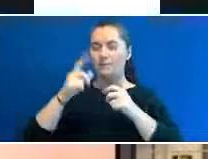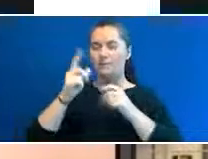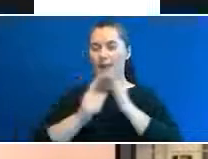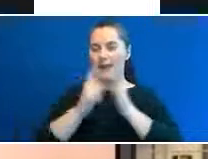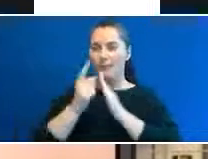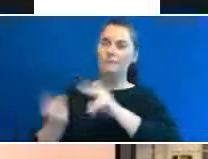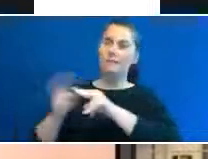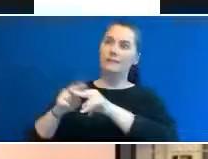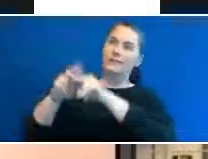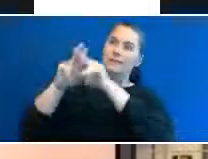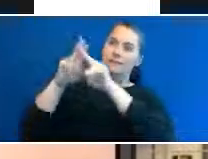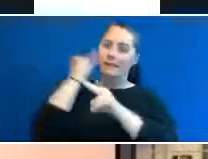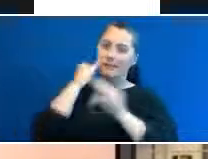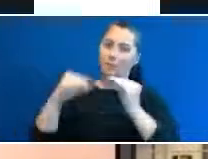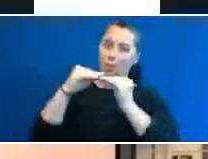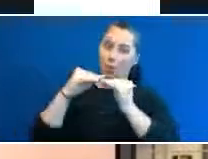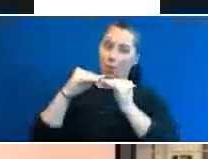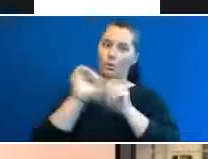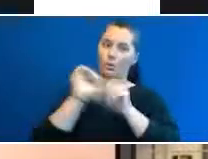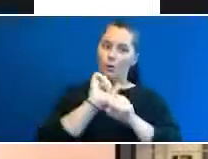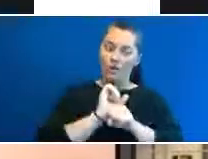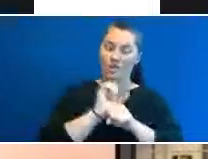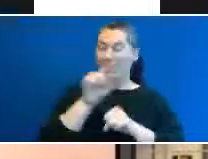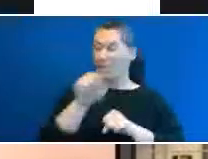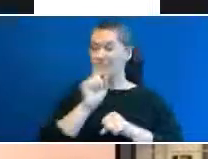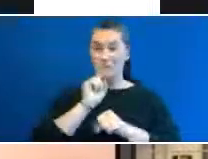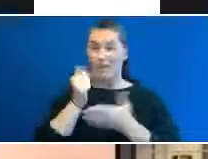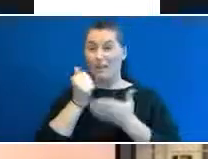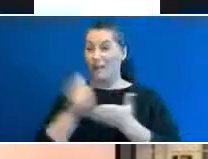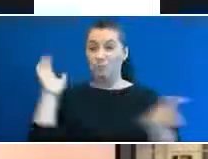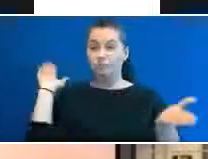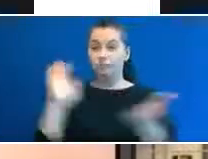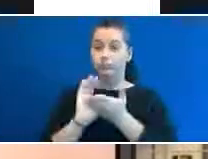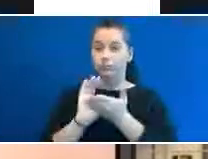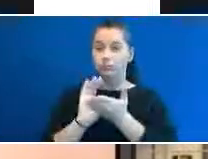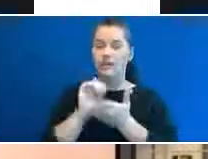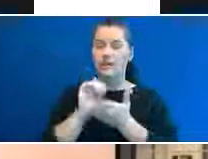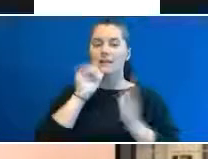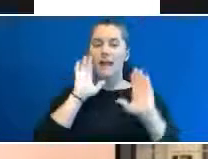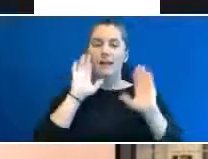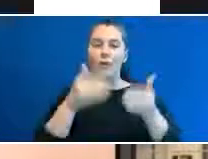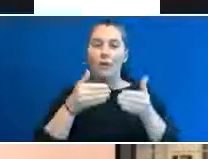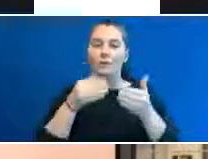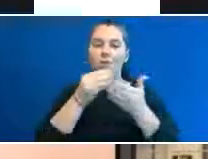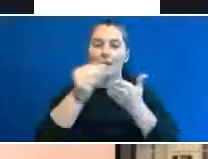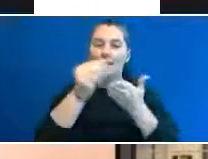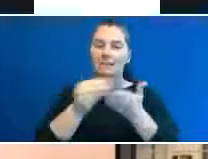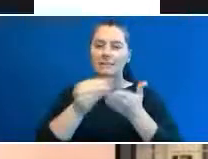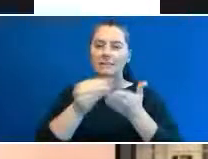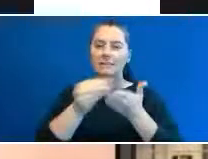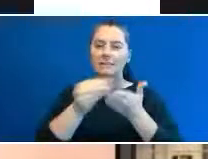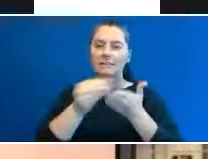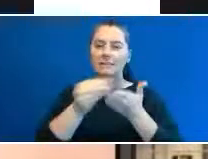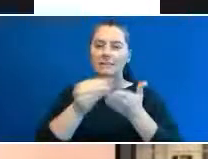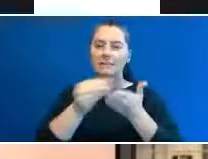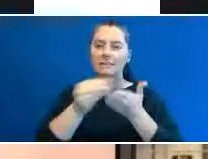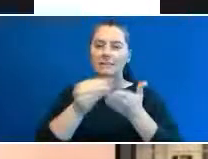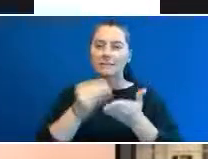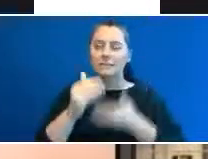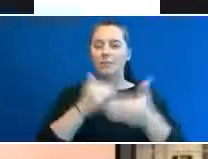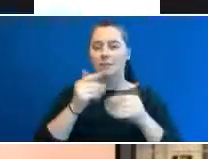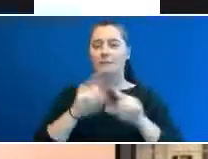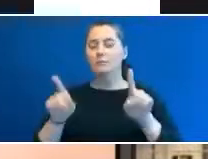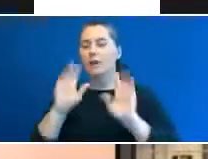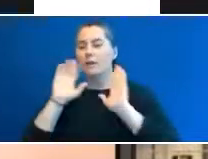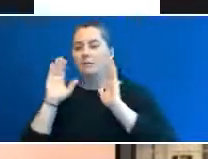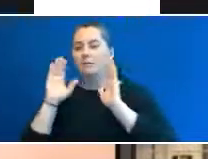up and up and more. And so really allowing you to not focus on the expense process, but focus on your real